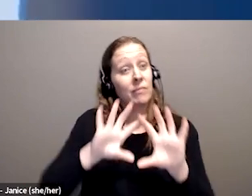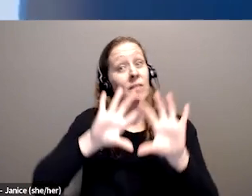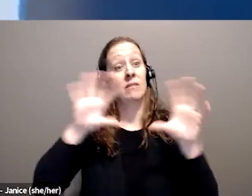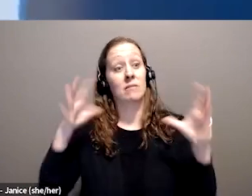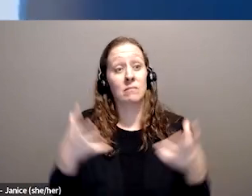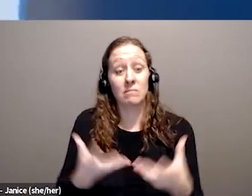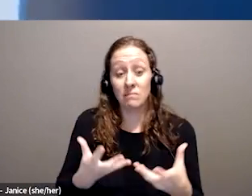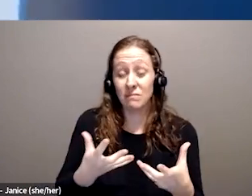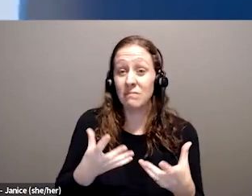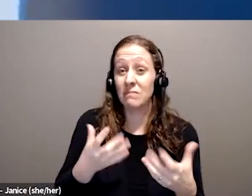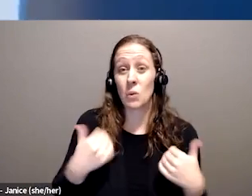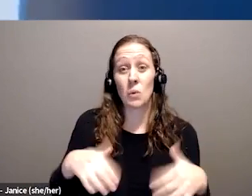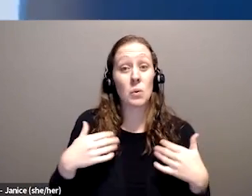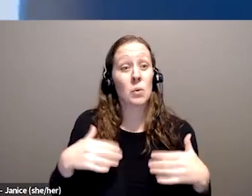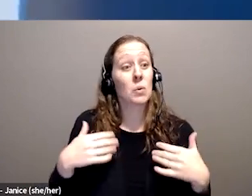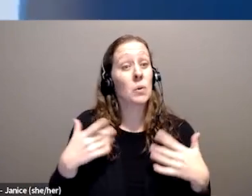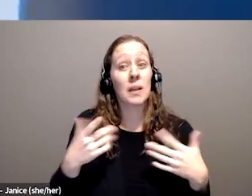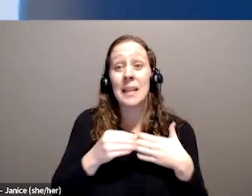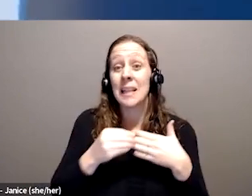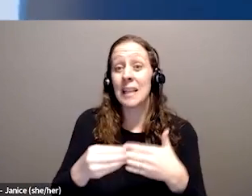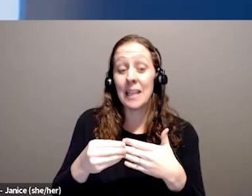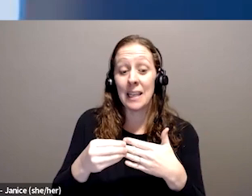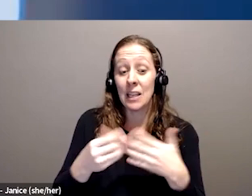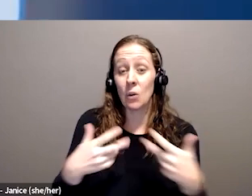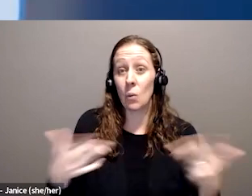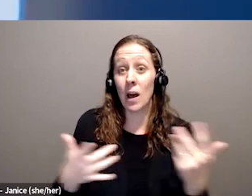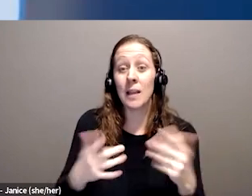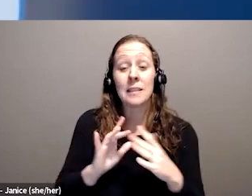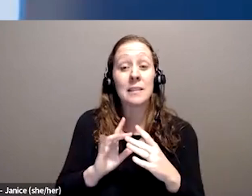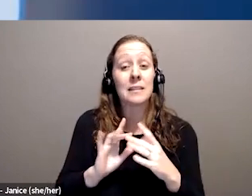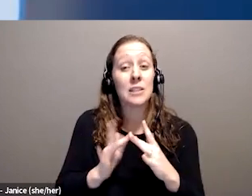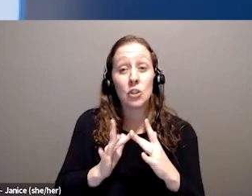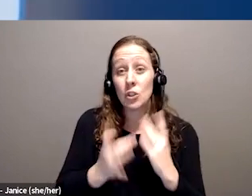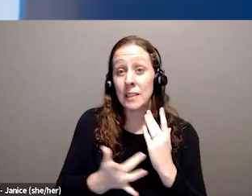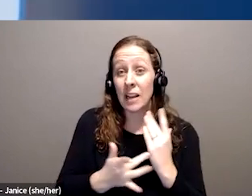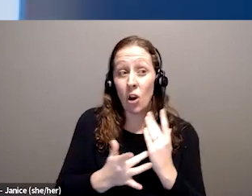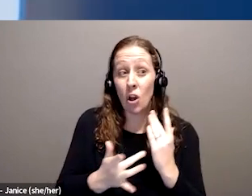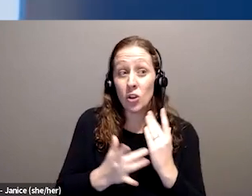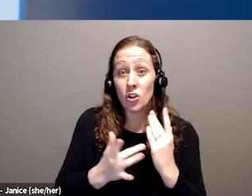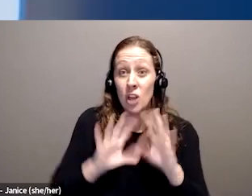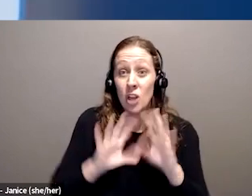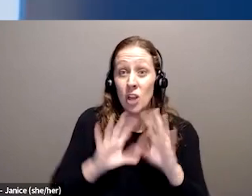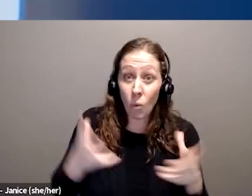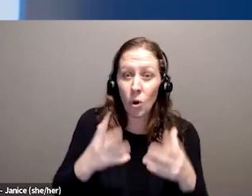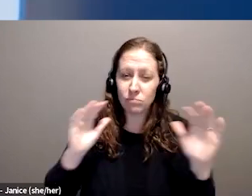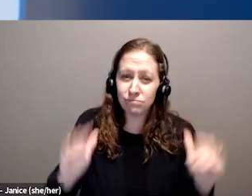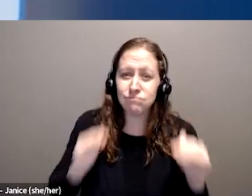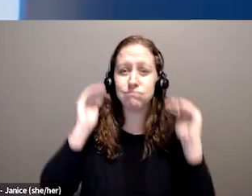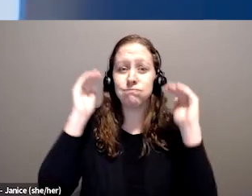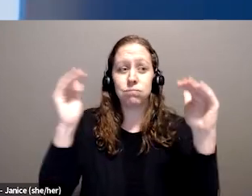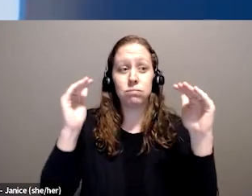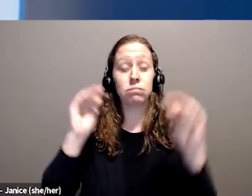globalization driven by advances in digital technology worldwide. In tomorrow's